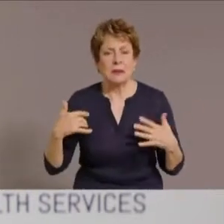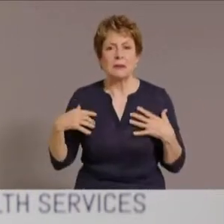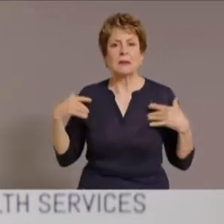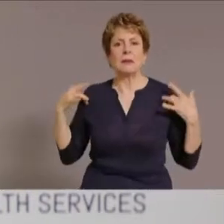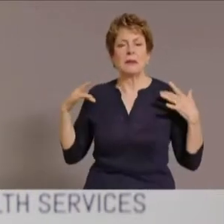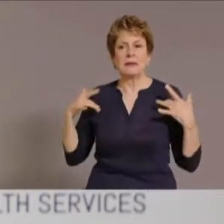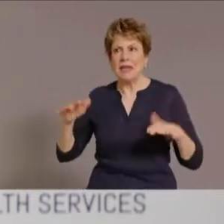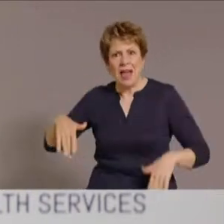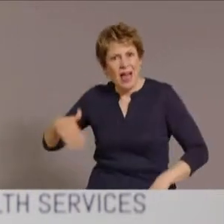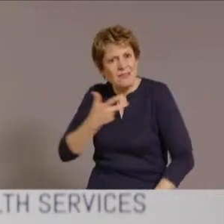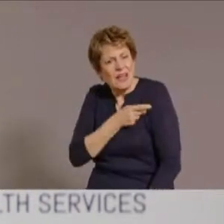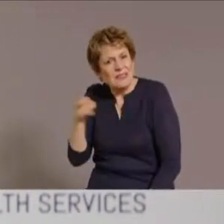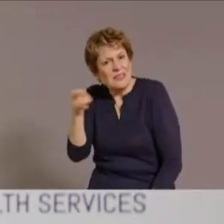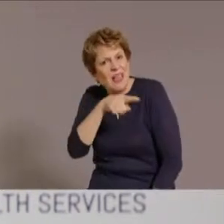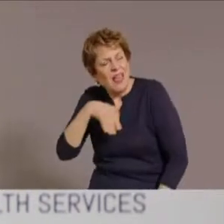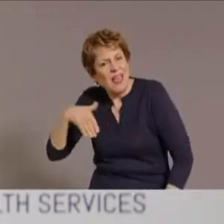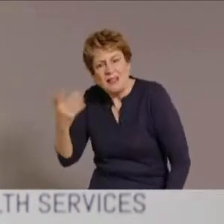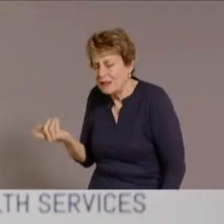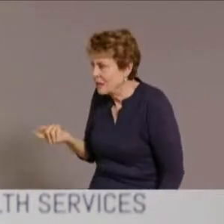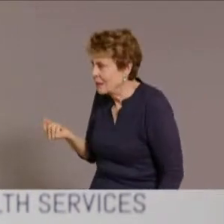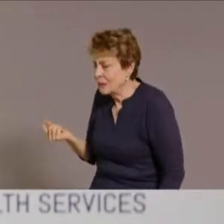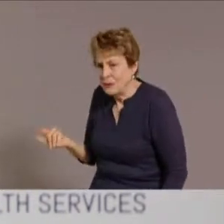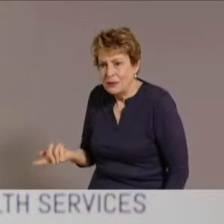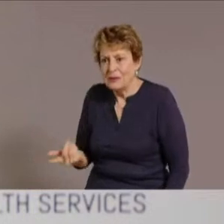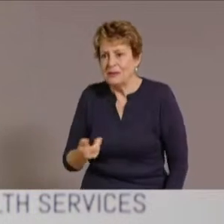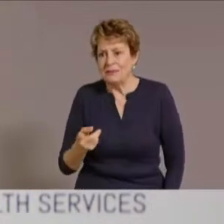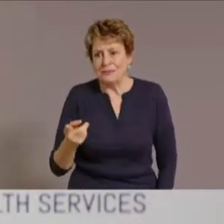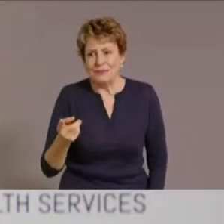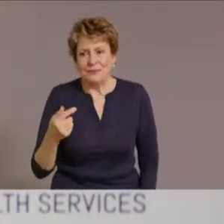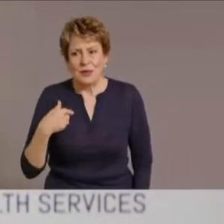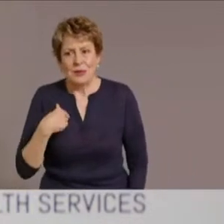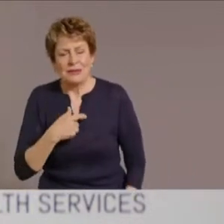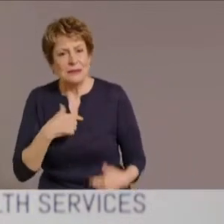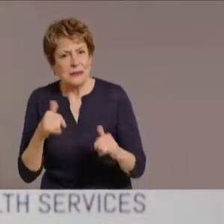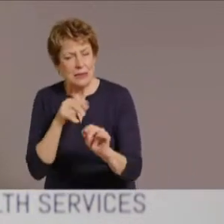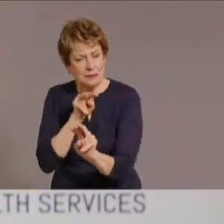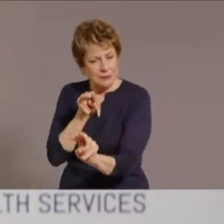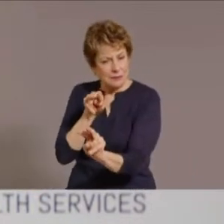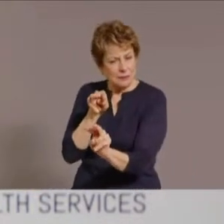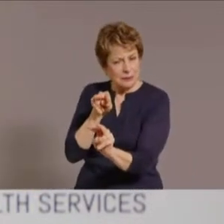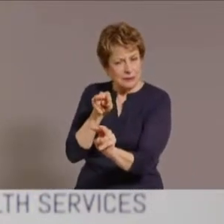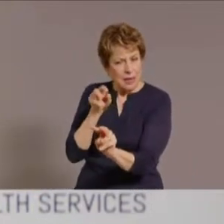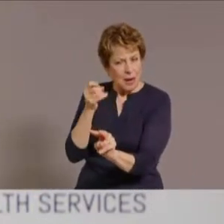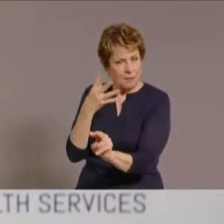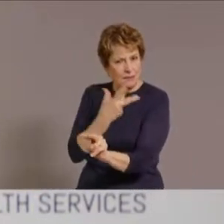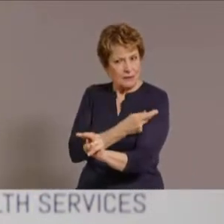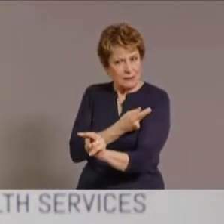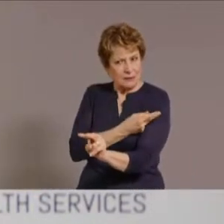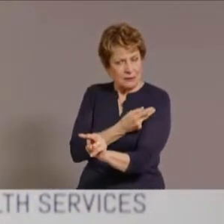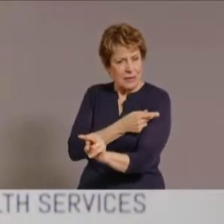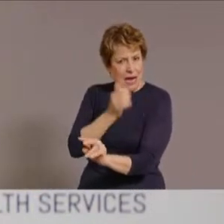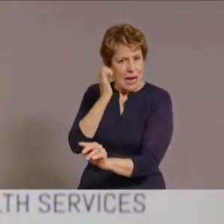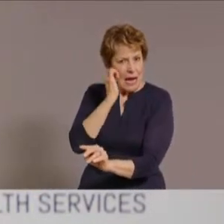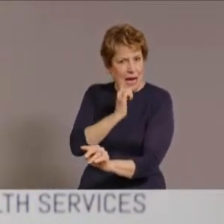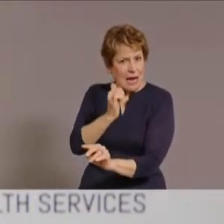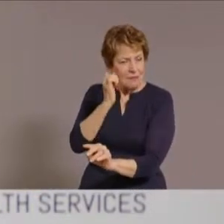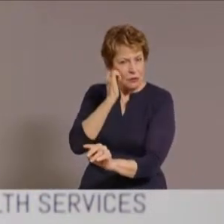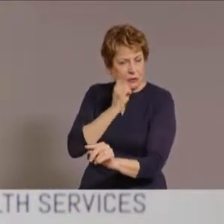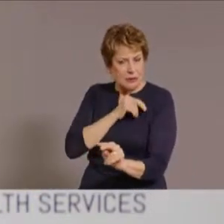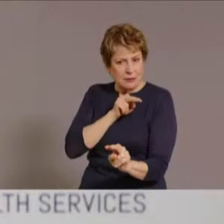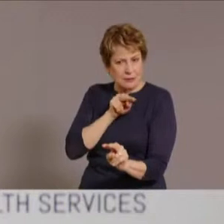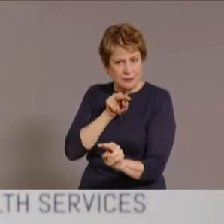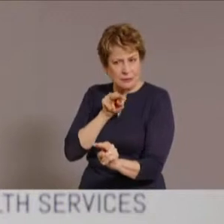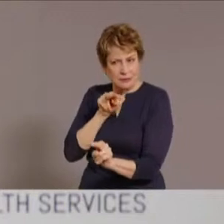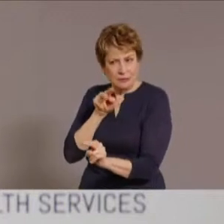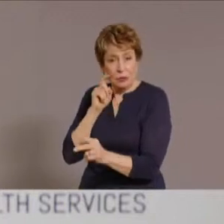you know, we continue to monitor the number of vaccines that are given each day. We are seeing that now the supply is meeting the demand. There